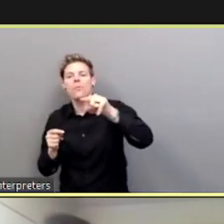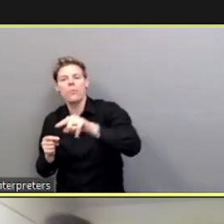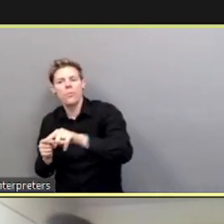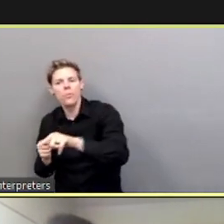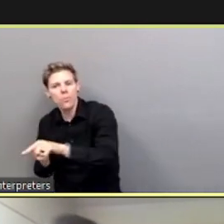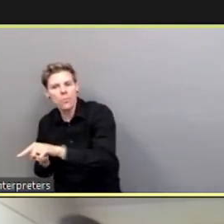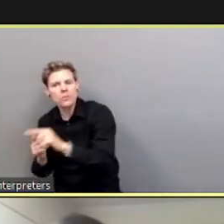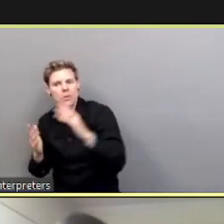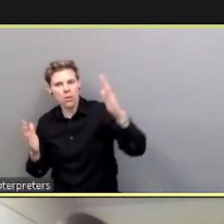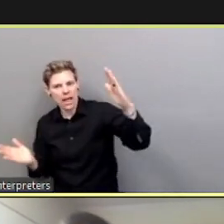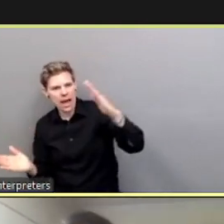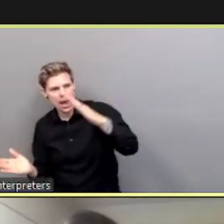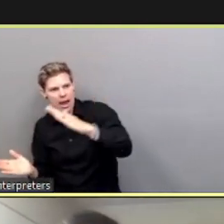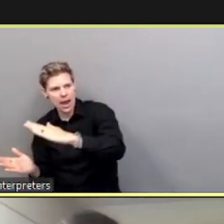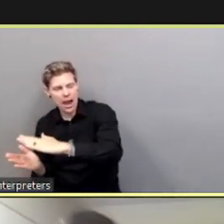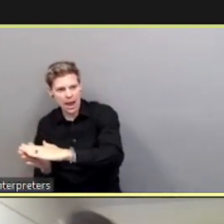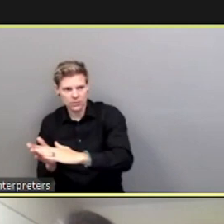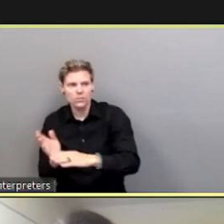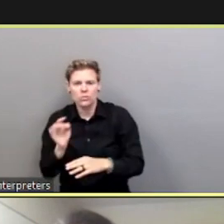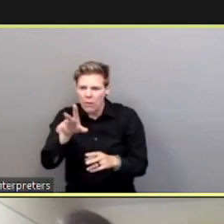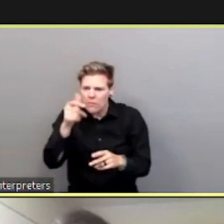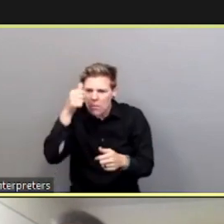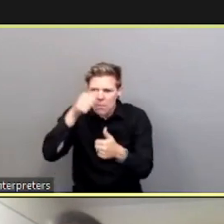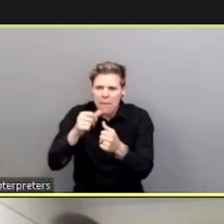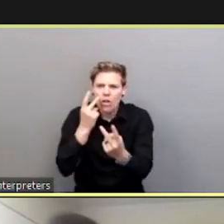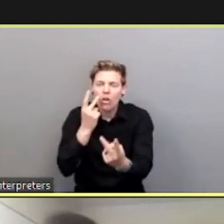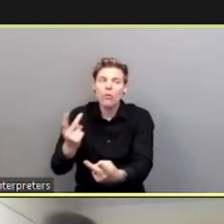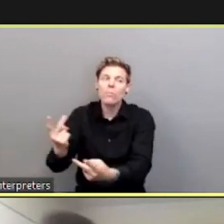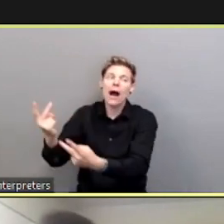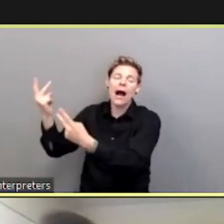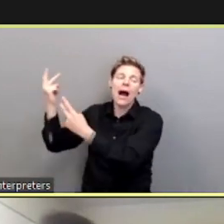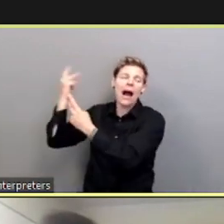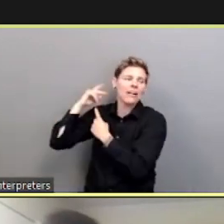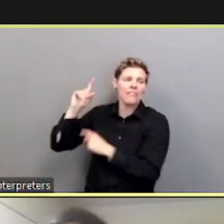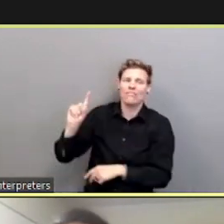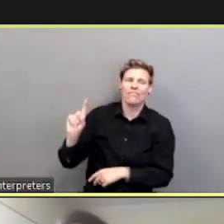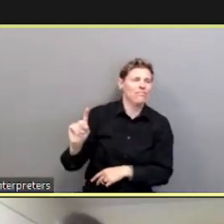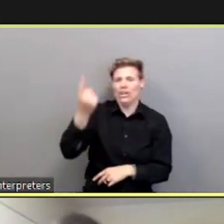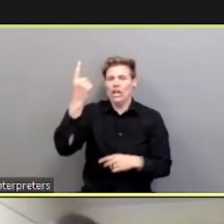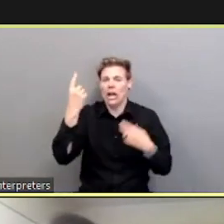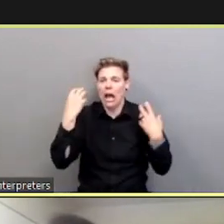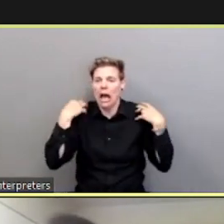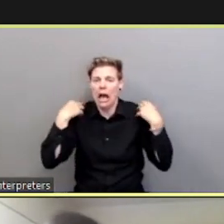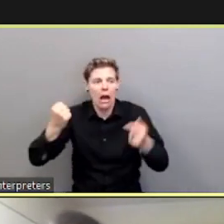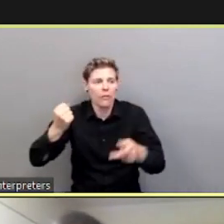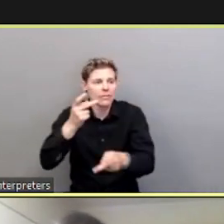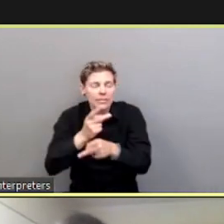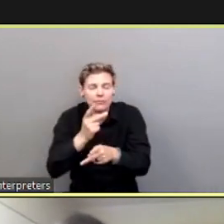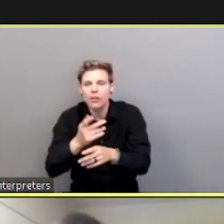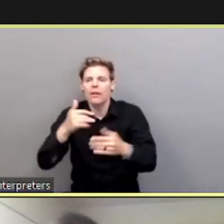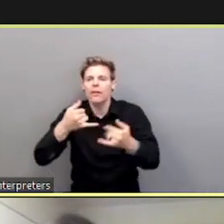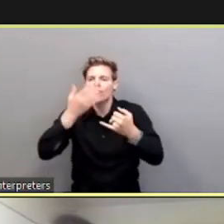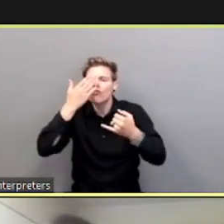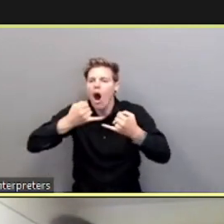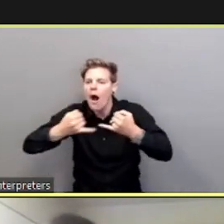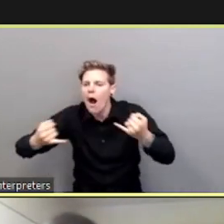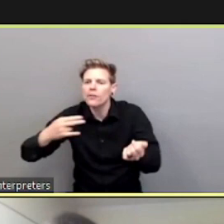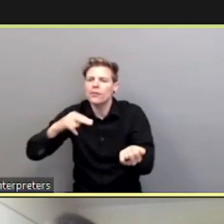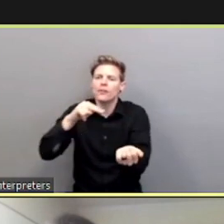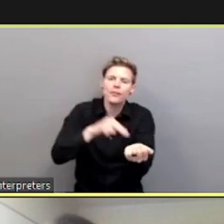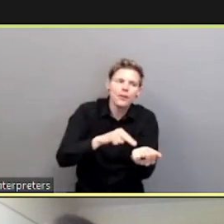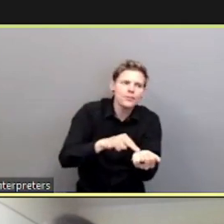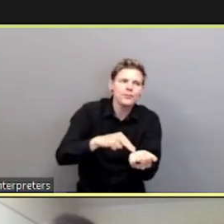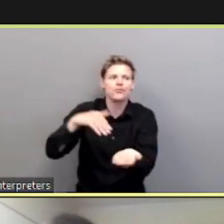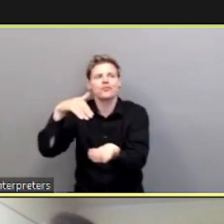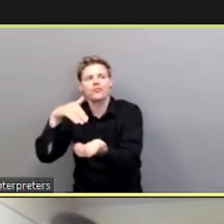back then when we did long-term care facilities and healthcare workers first, then people with comorbidities, and